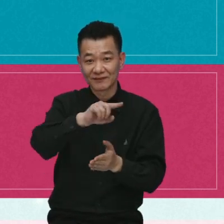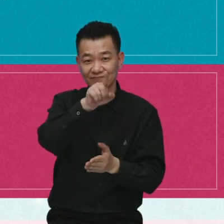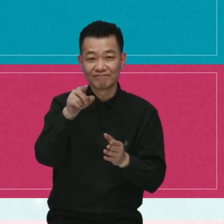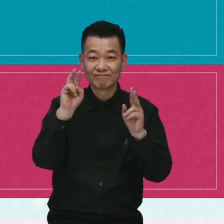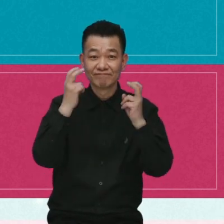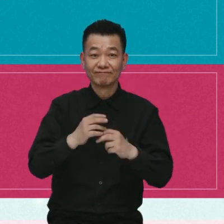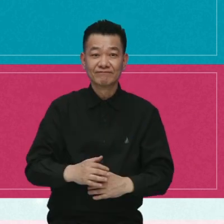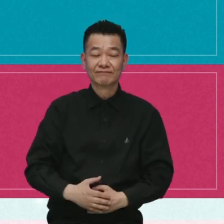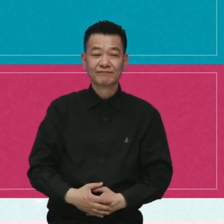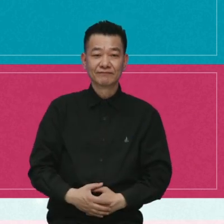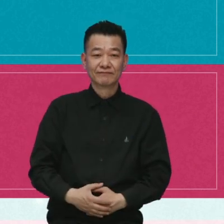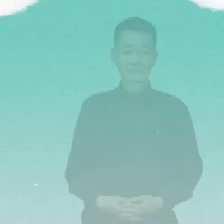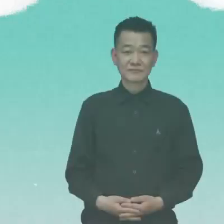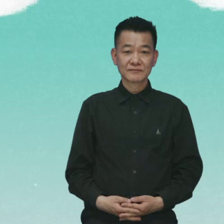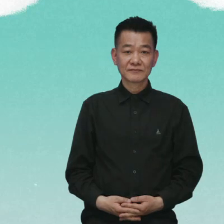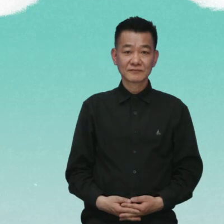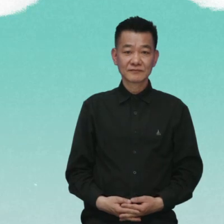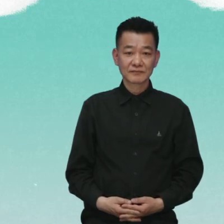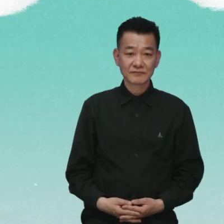feelings.